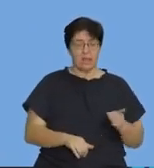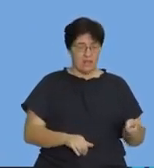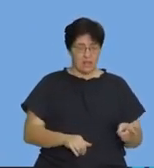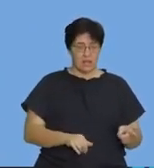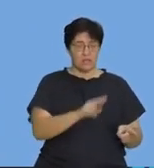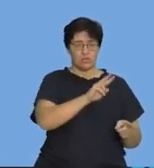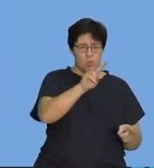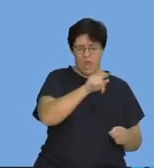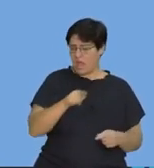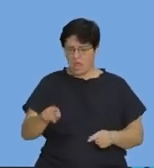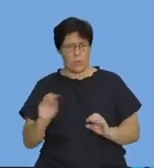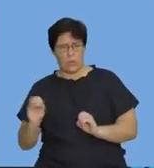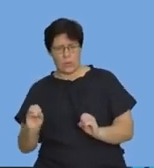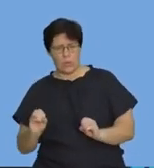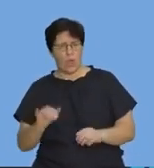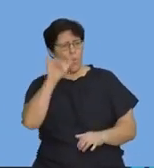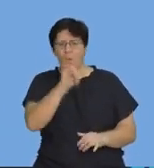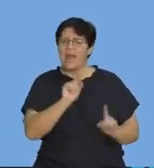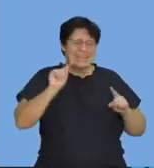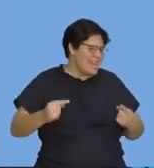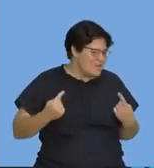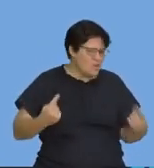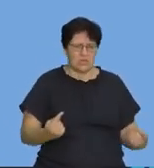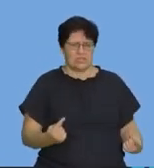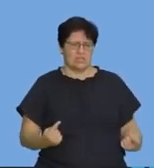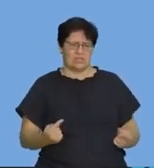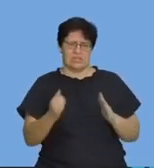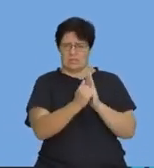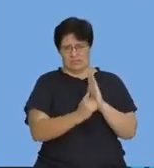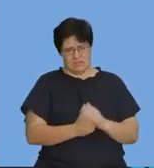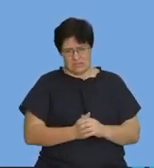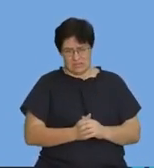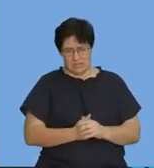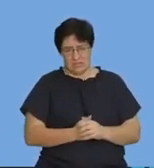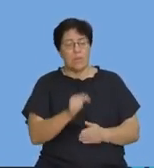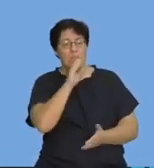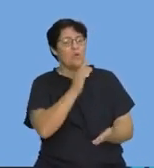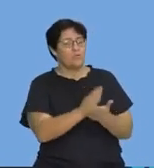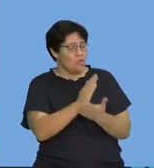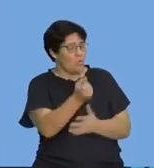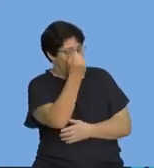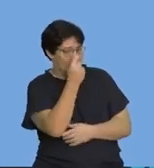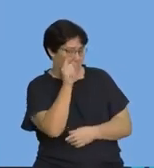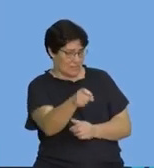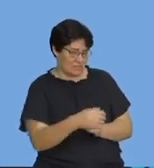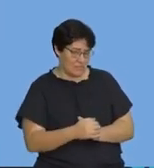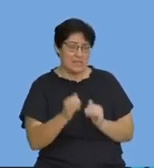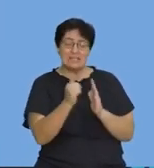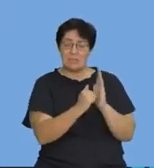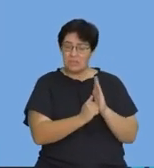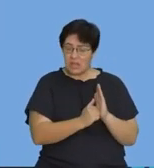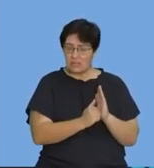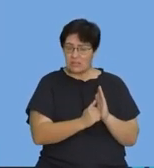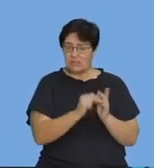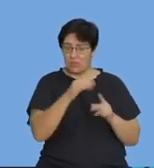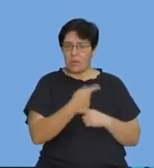is not, y cannot be made the subject of the formula there. So please make sure that you do understand that. Subject of the formula means it's